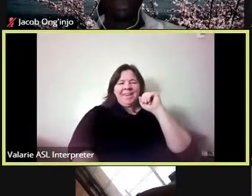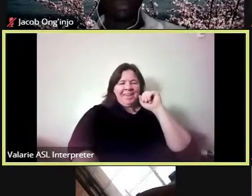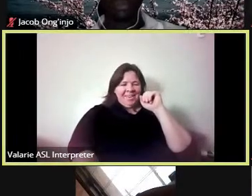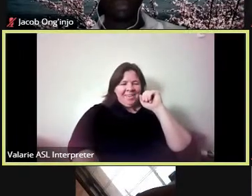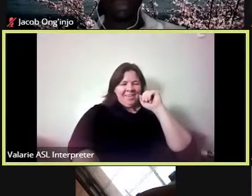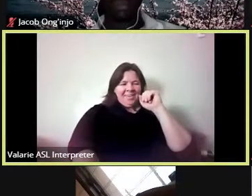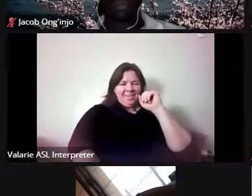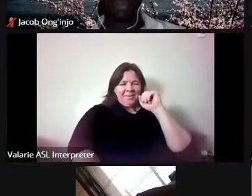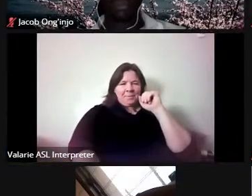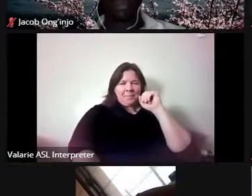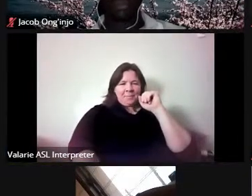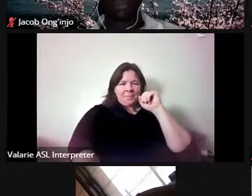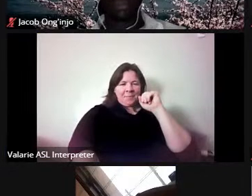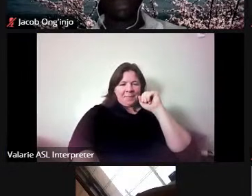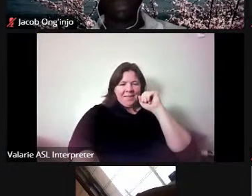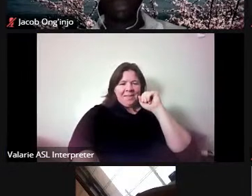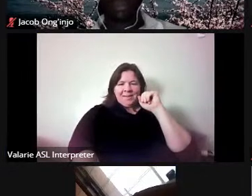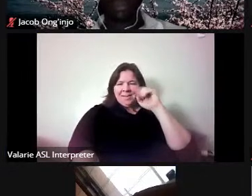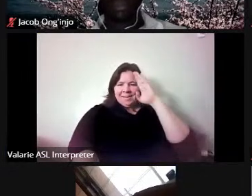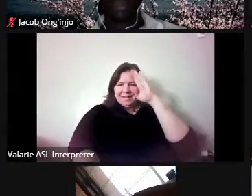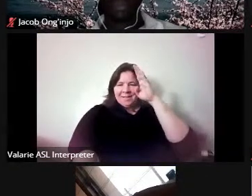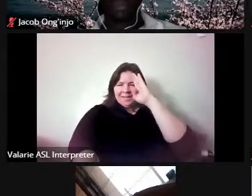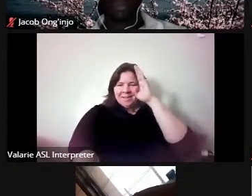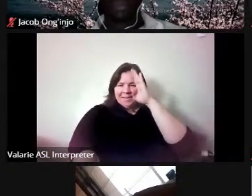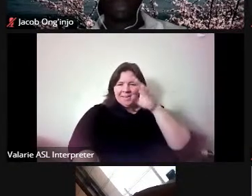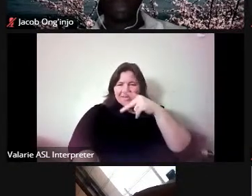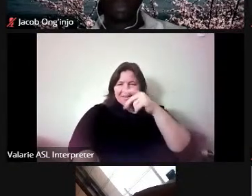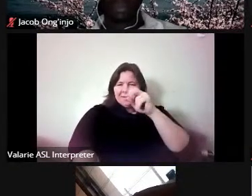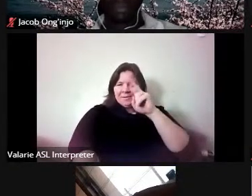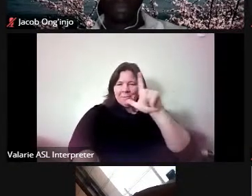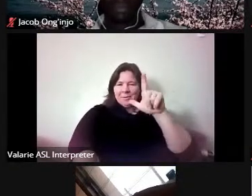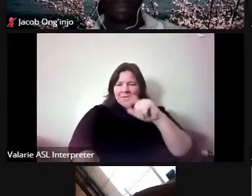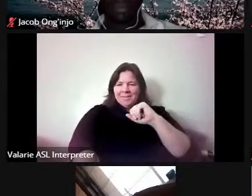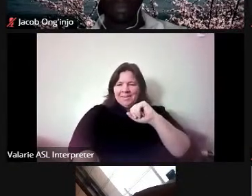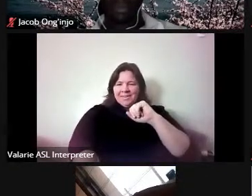just saying hi. Okay, hello to him from me.